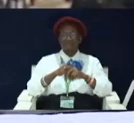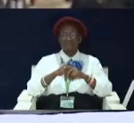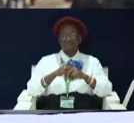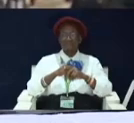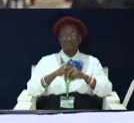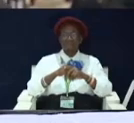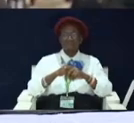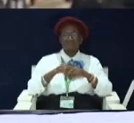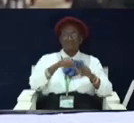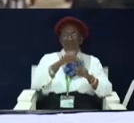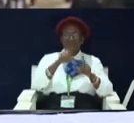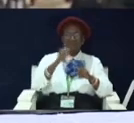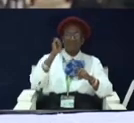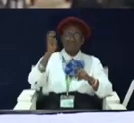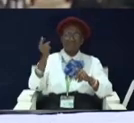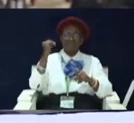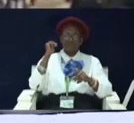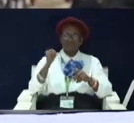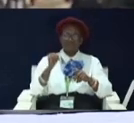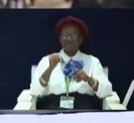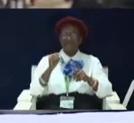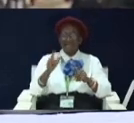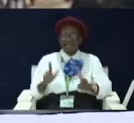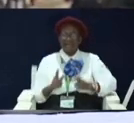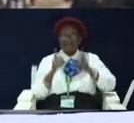he was alive, he was performing mighty